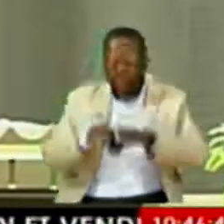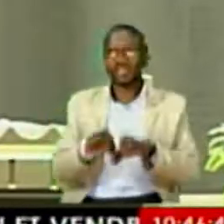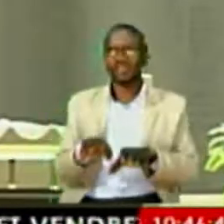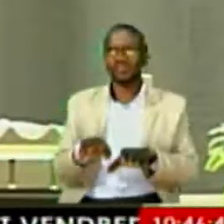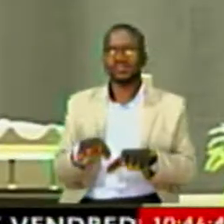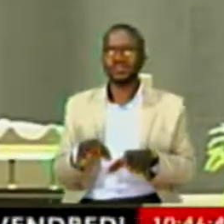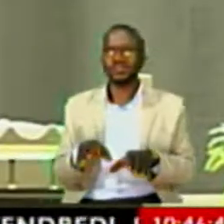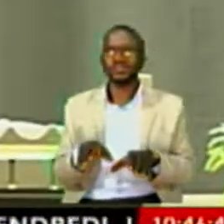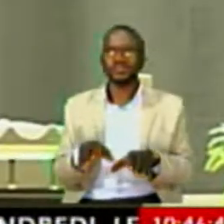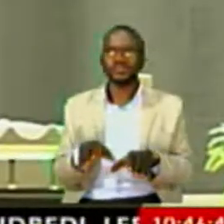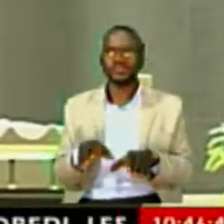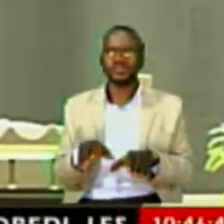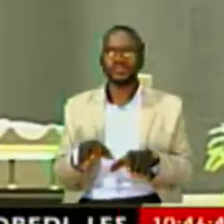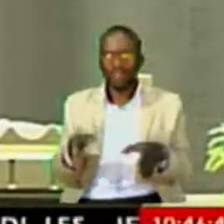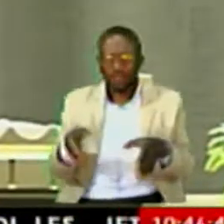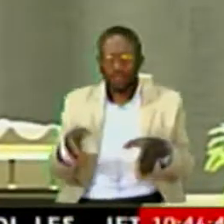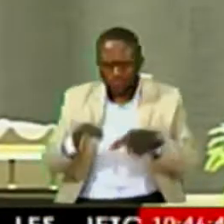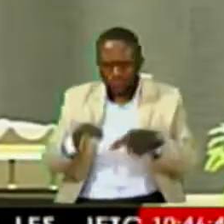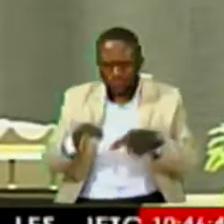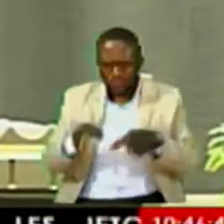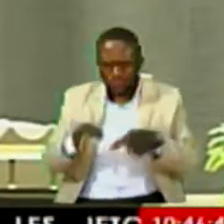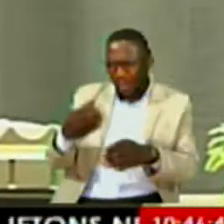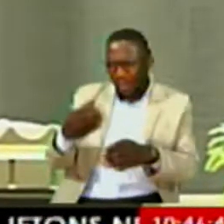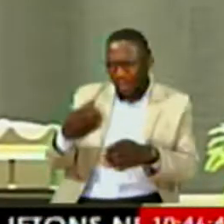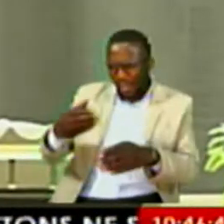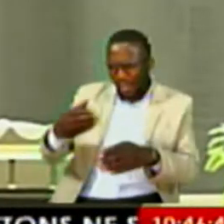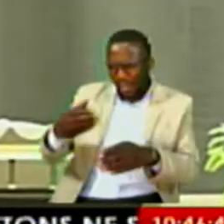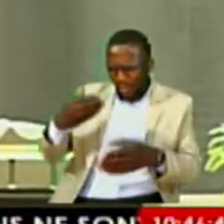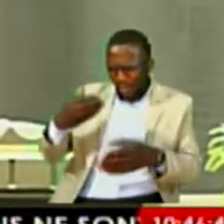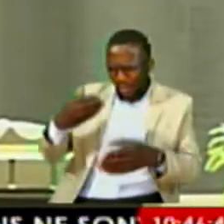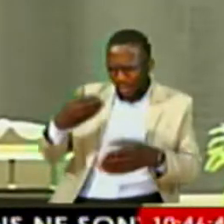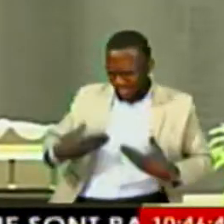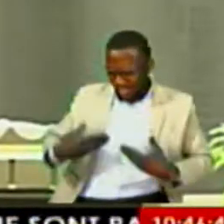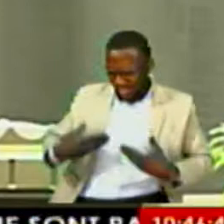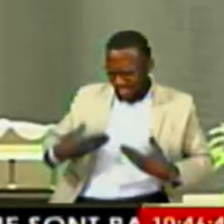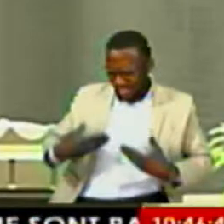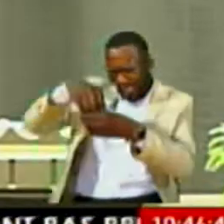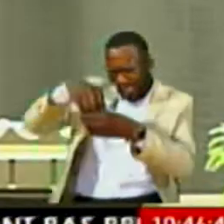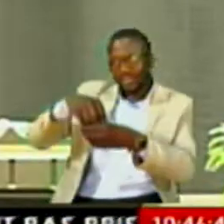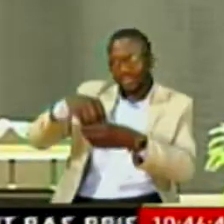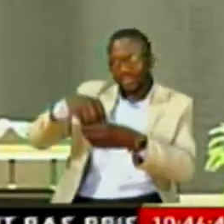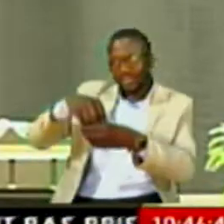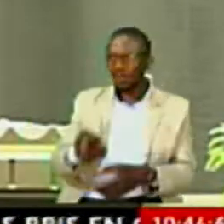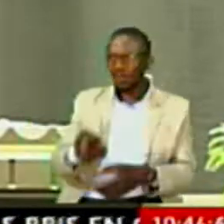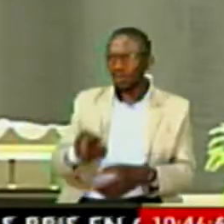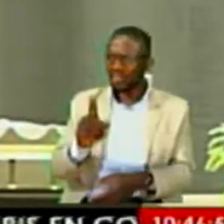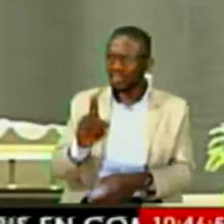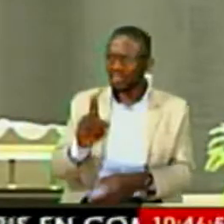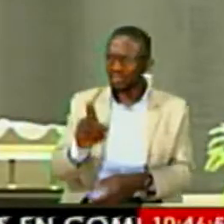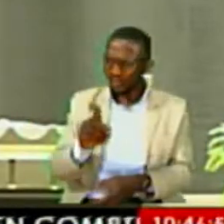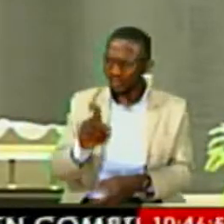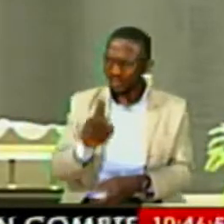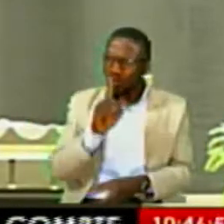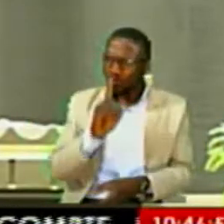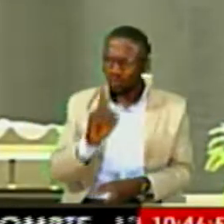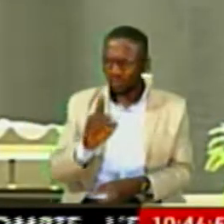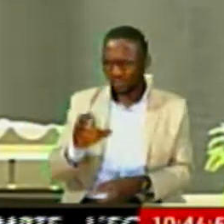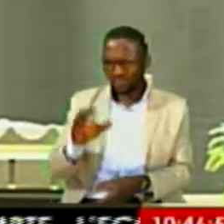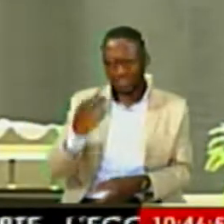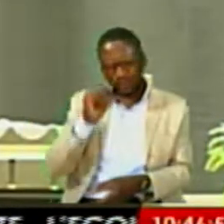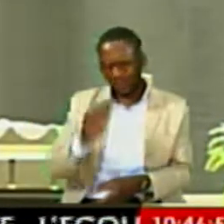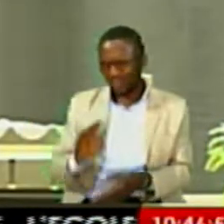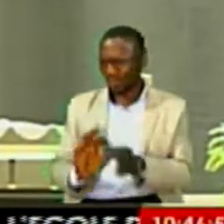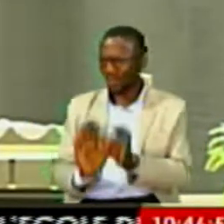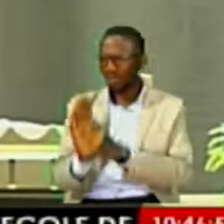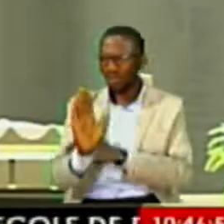Qui vont cacher vos parties intimes. Je peux dire ça. Vous êtes une fille de Dieu. Dress up in a way to hide your body. Les garçons